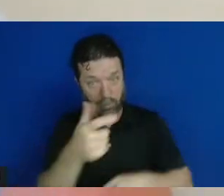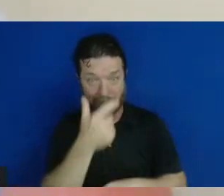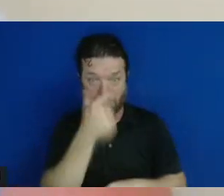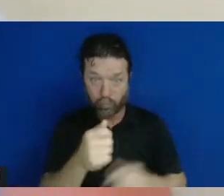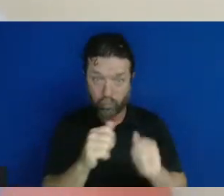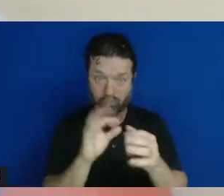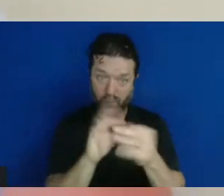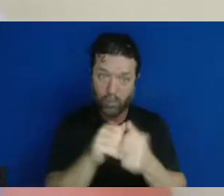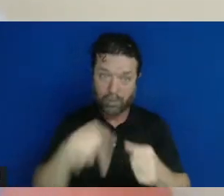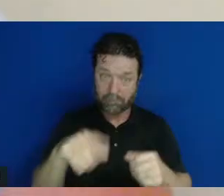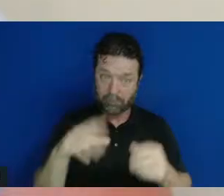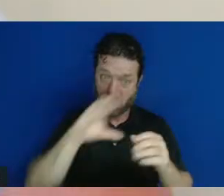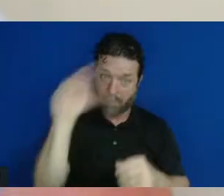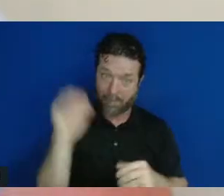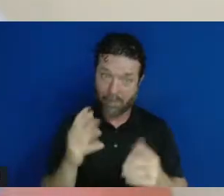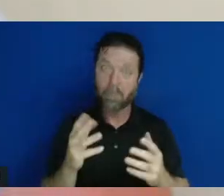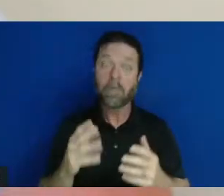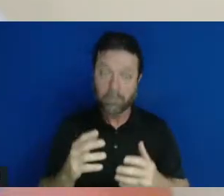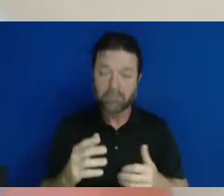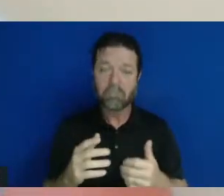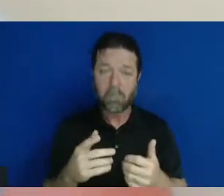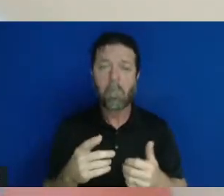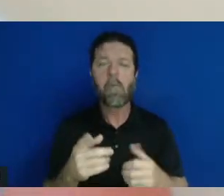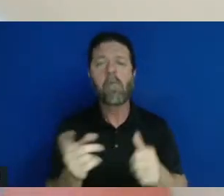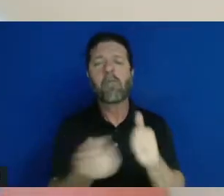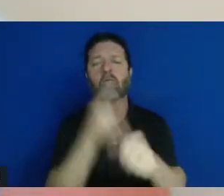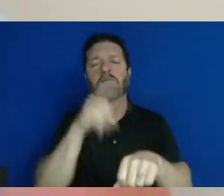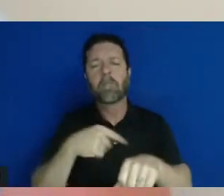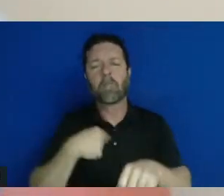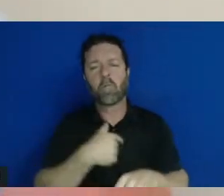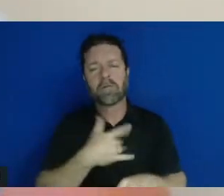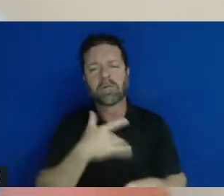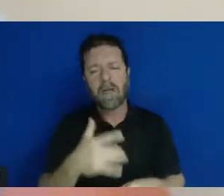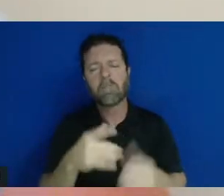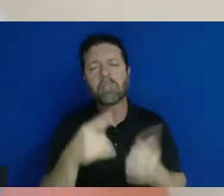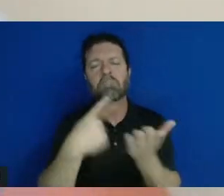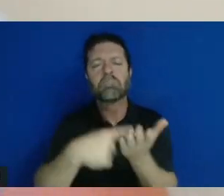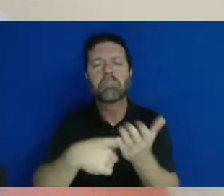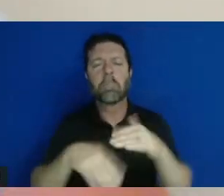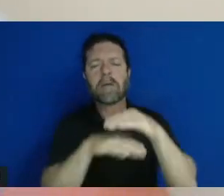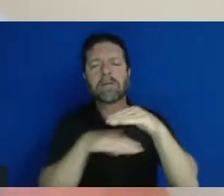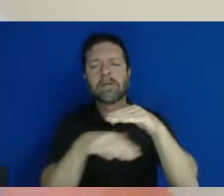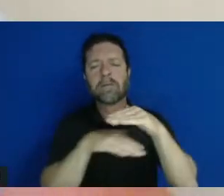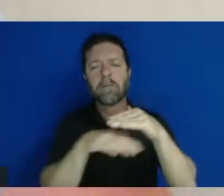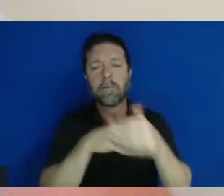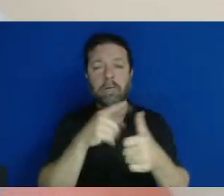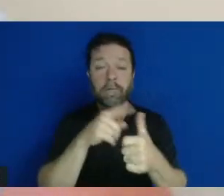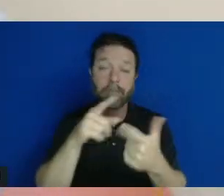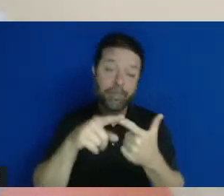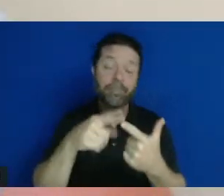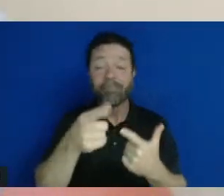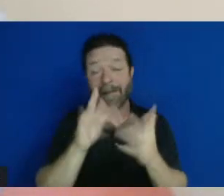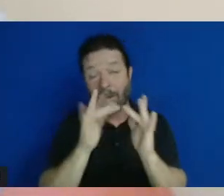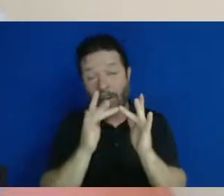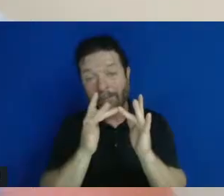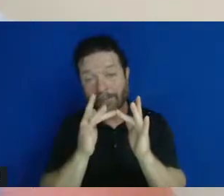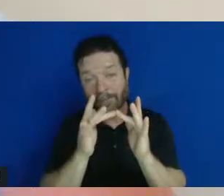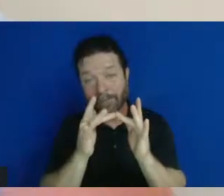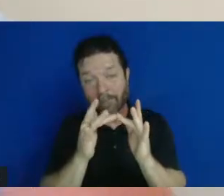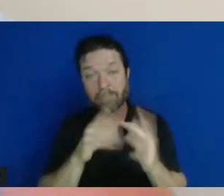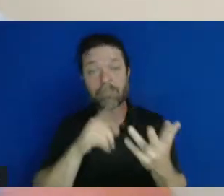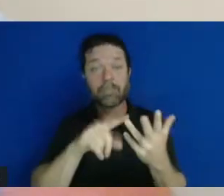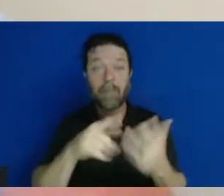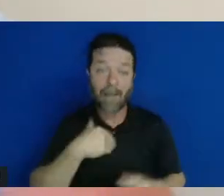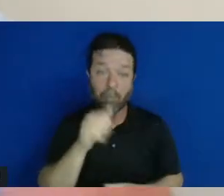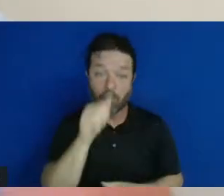up when we talk about, okay, we also need internet connection. You need a private space to work. Your internet needs